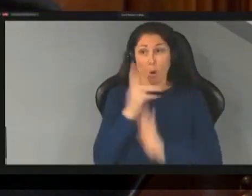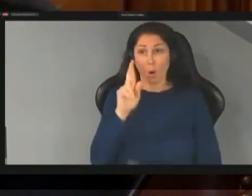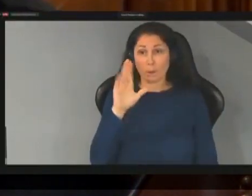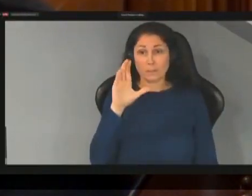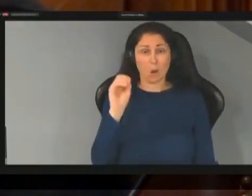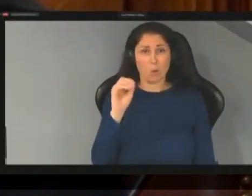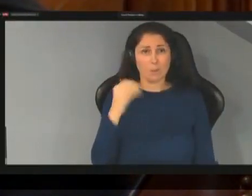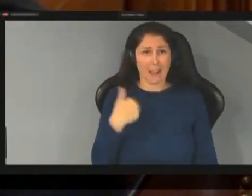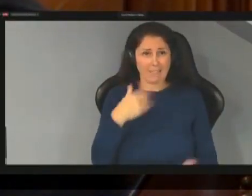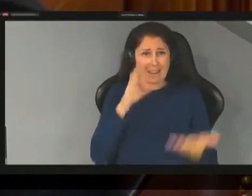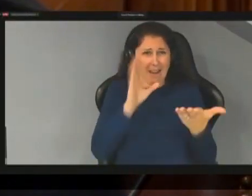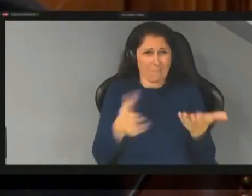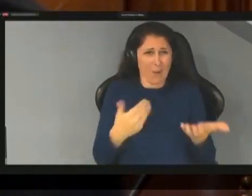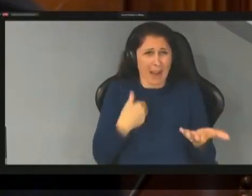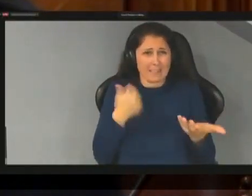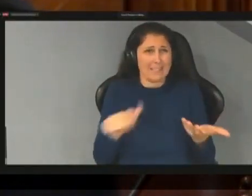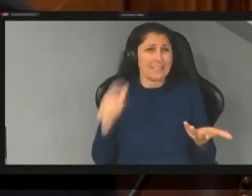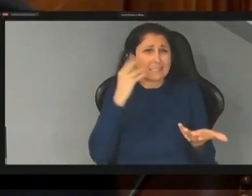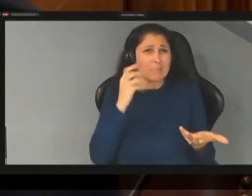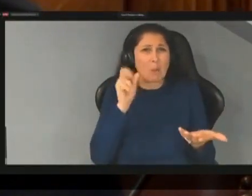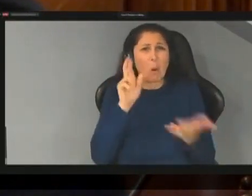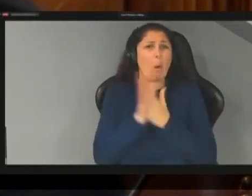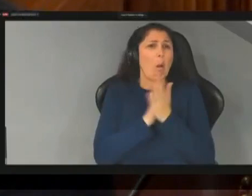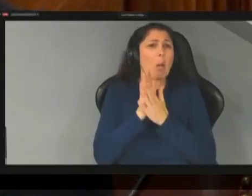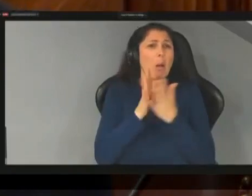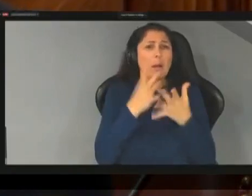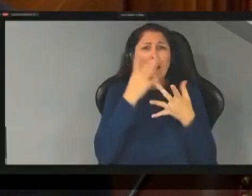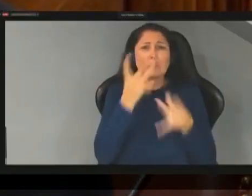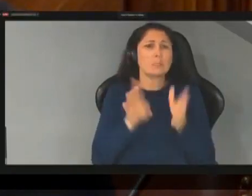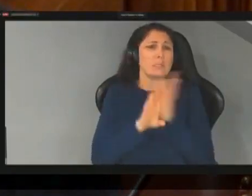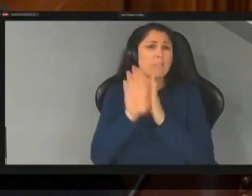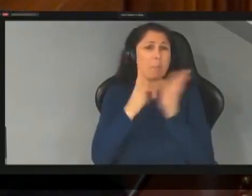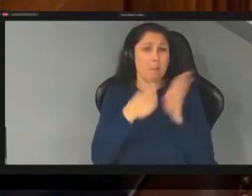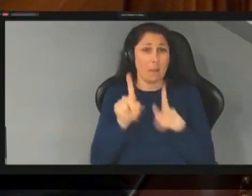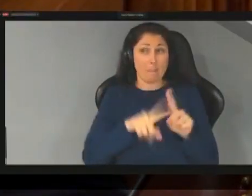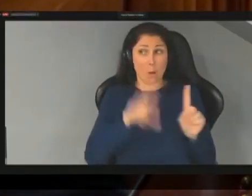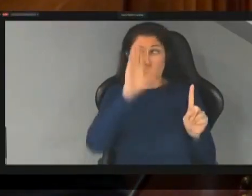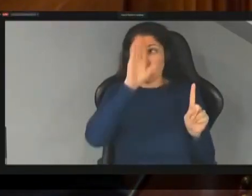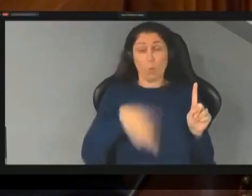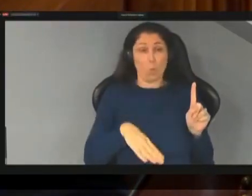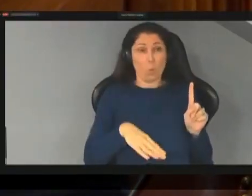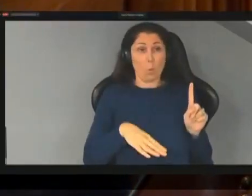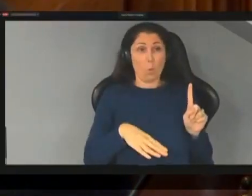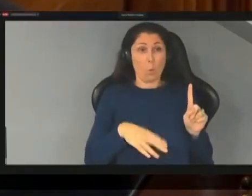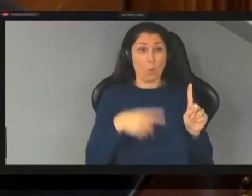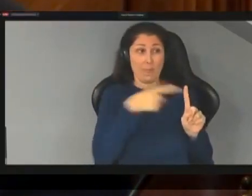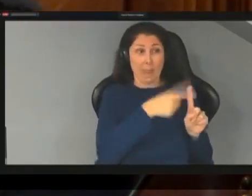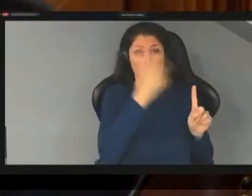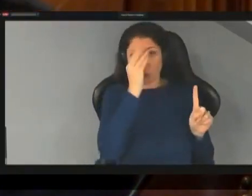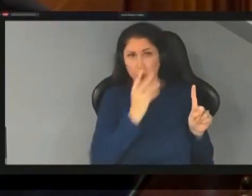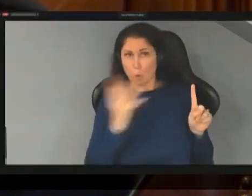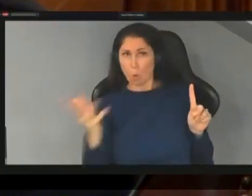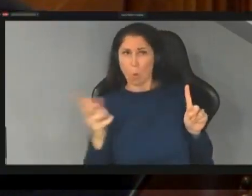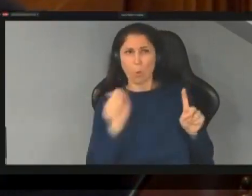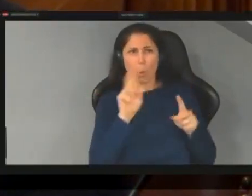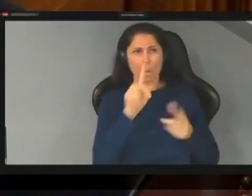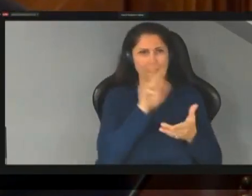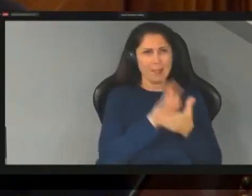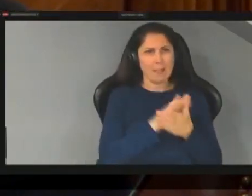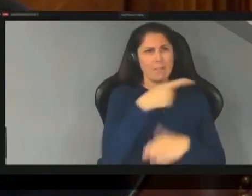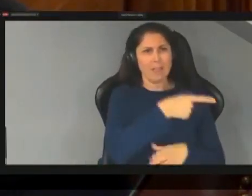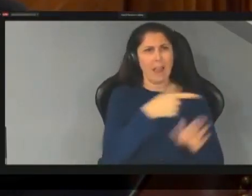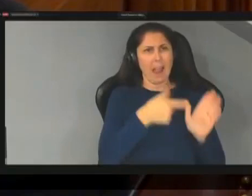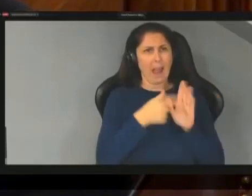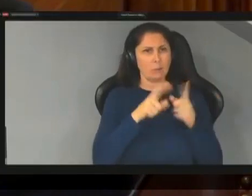have never had any experience or interest in development and planning, but knew that that's what they were either told or believed that that's what they needed to be